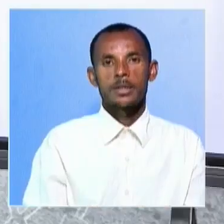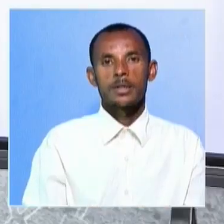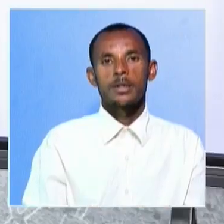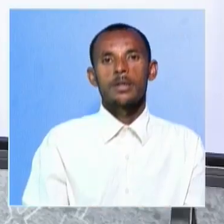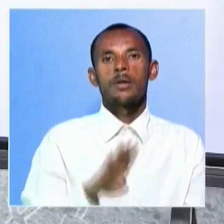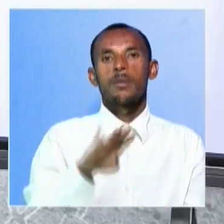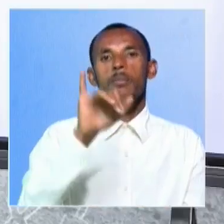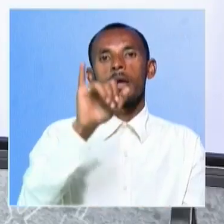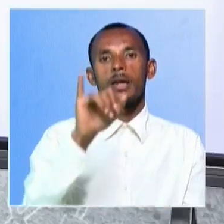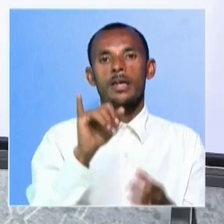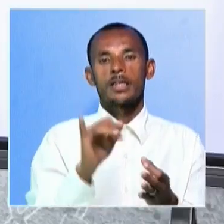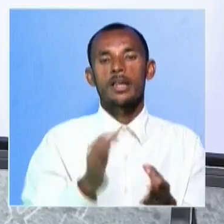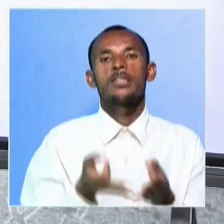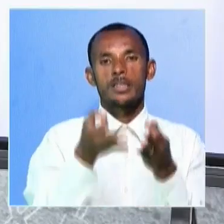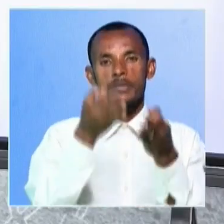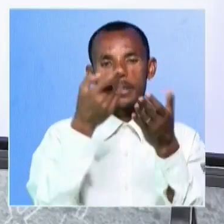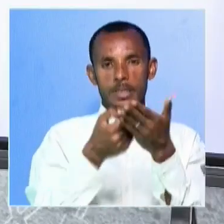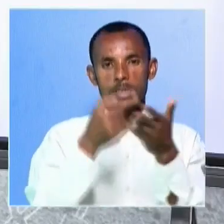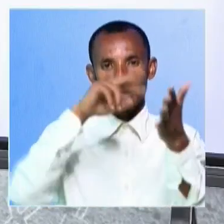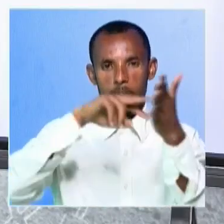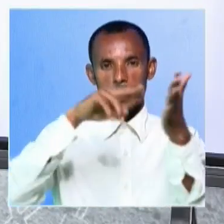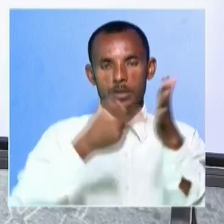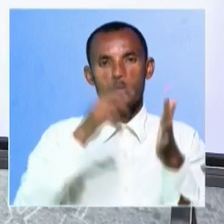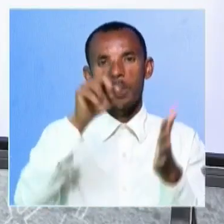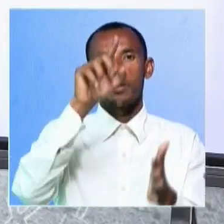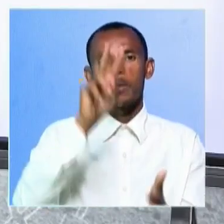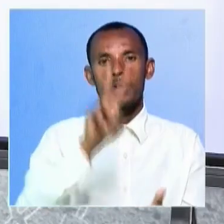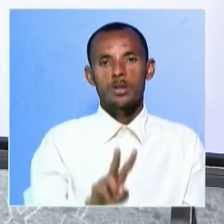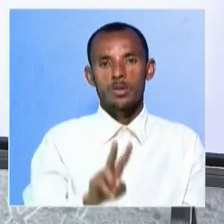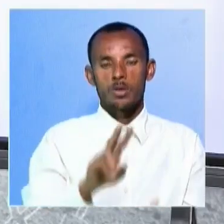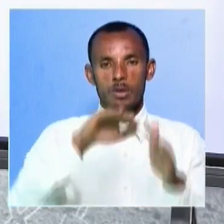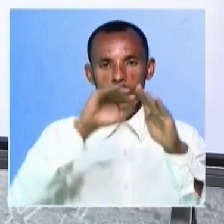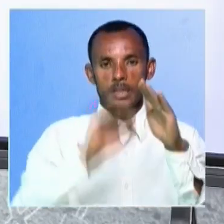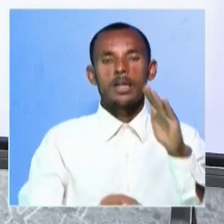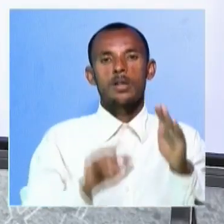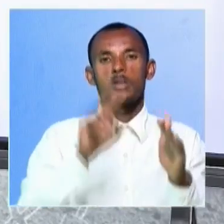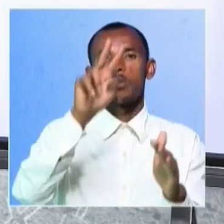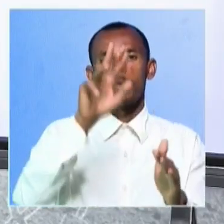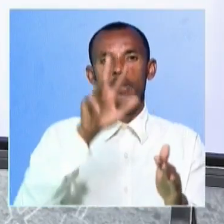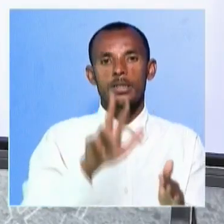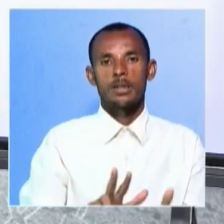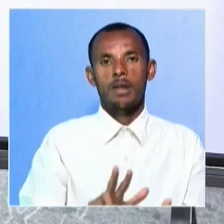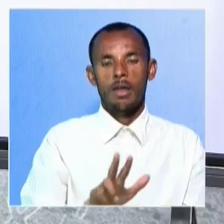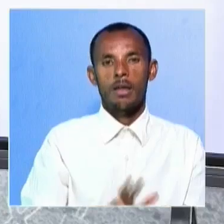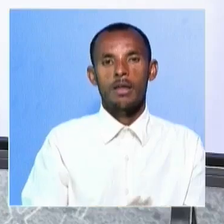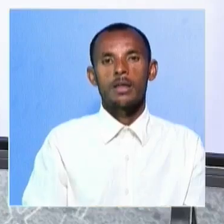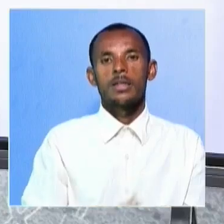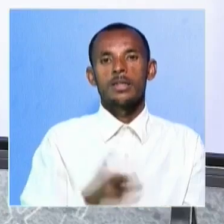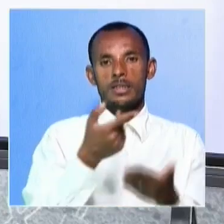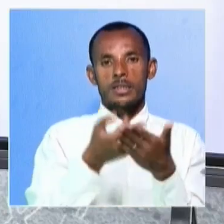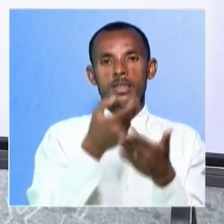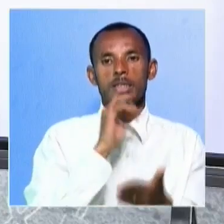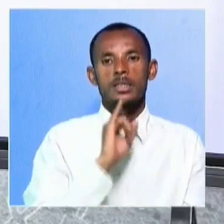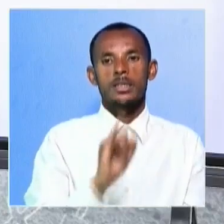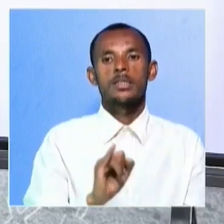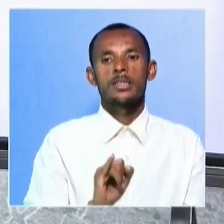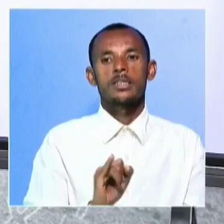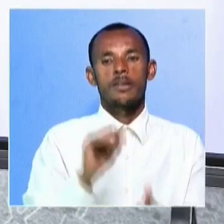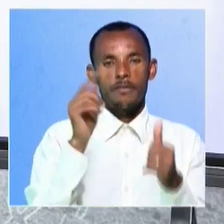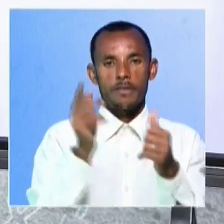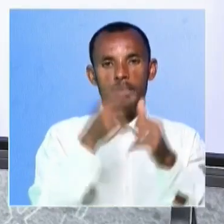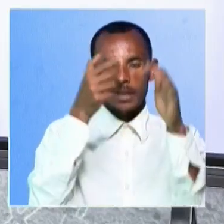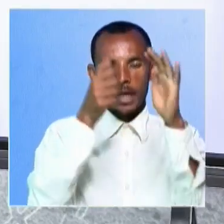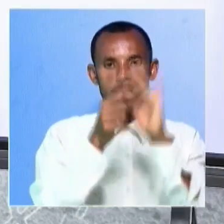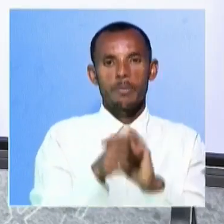by transitivity, this means 1 over 2 is less than 2 over 3. Okay? This is the first